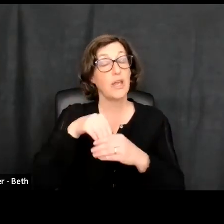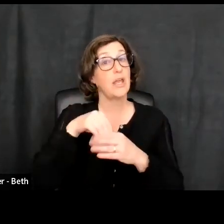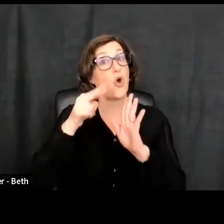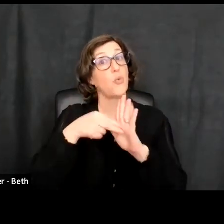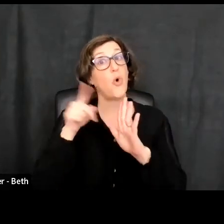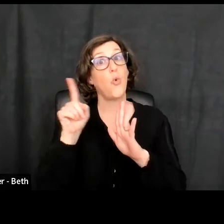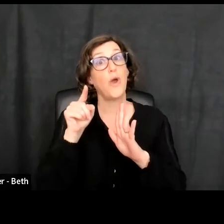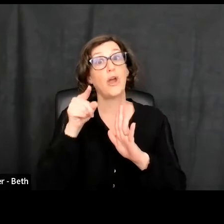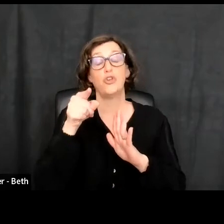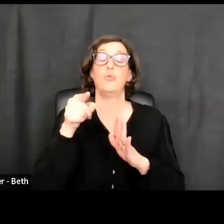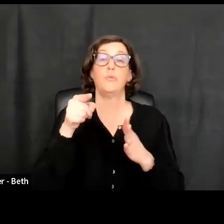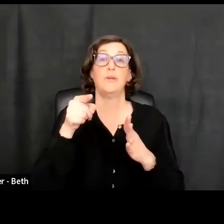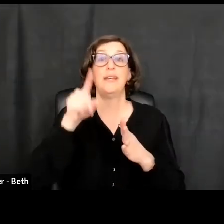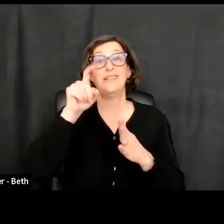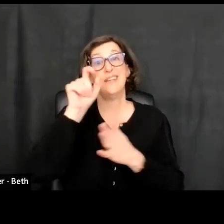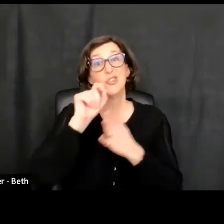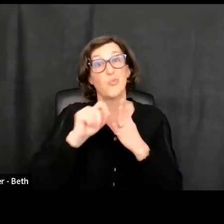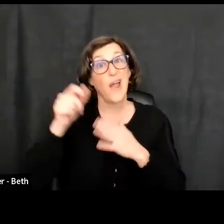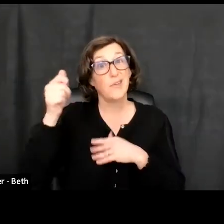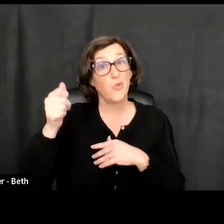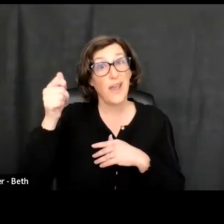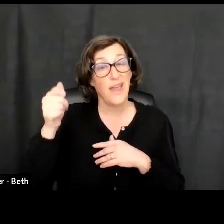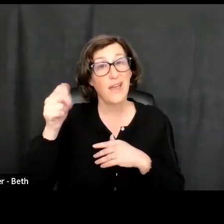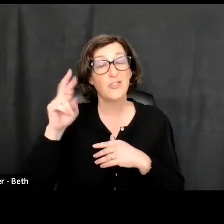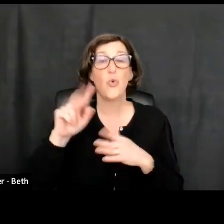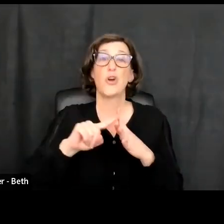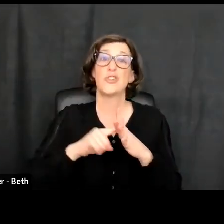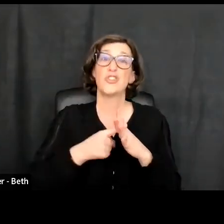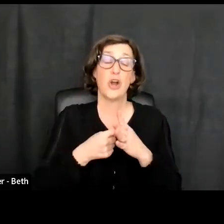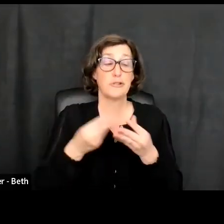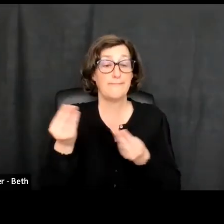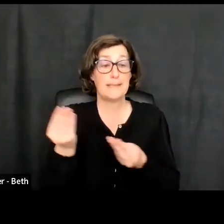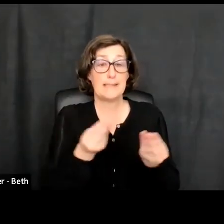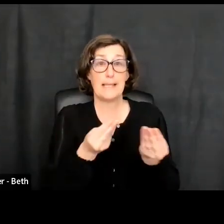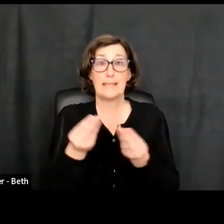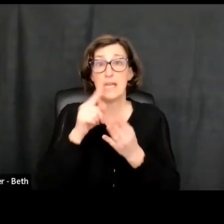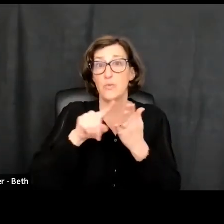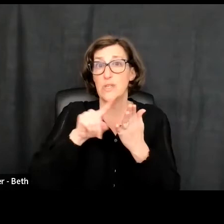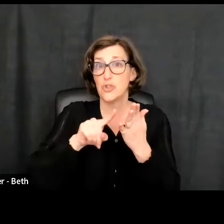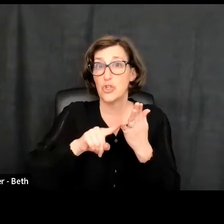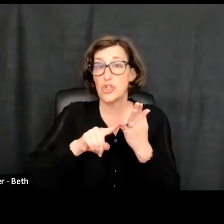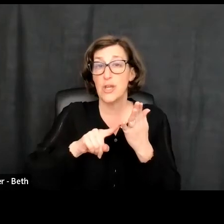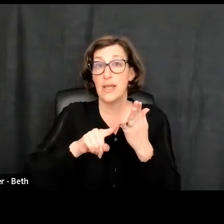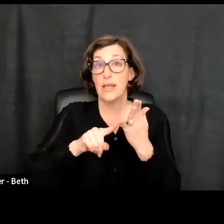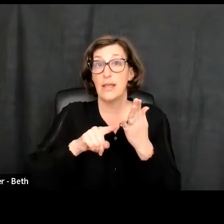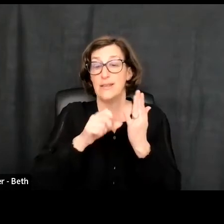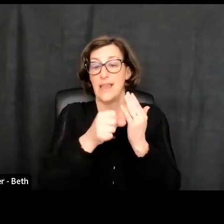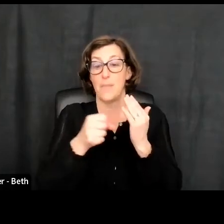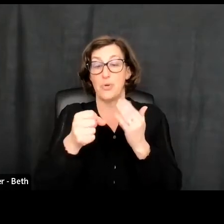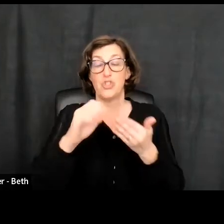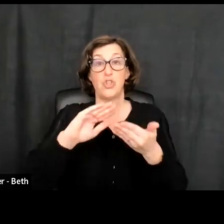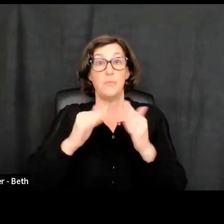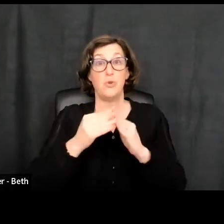to write grants or start to facilitate research that actually puts community in